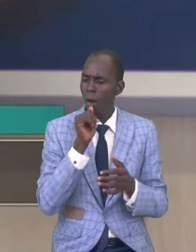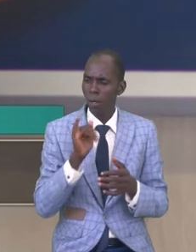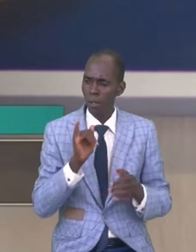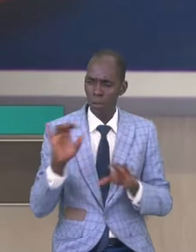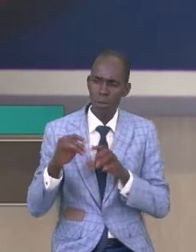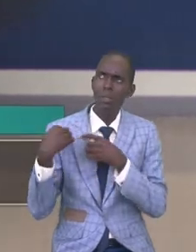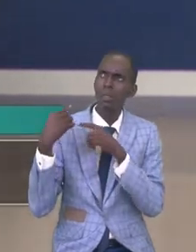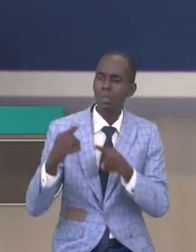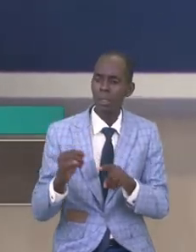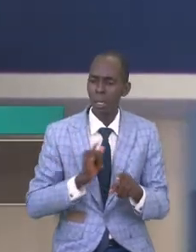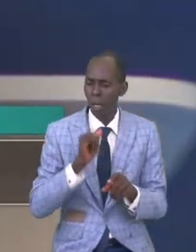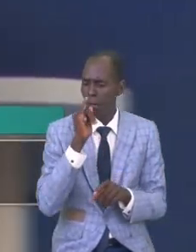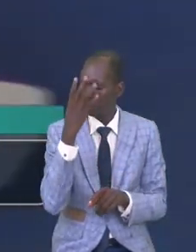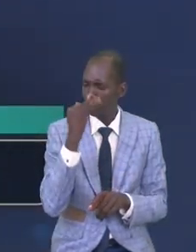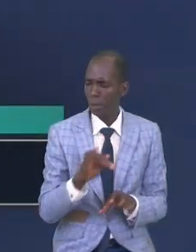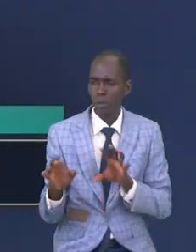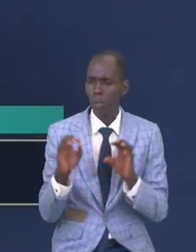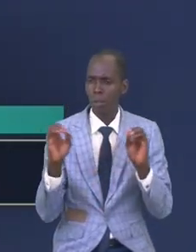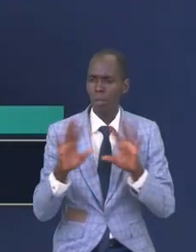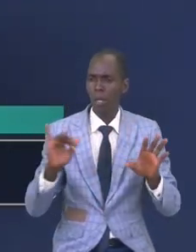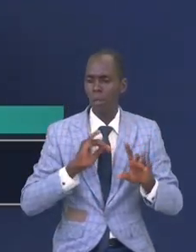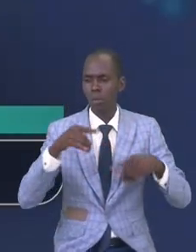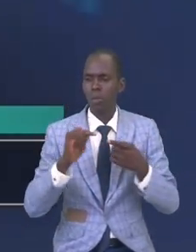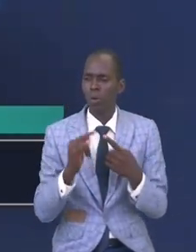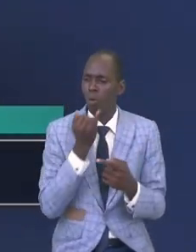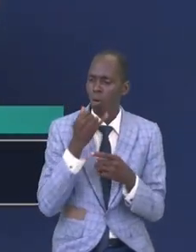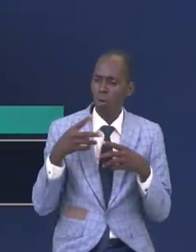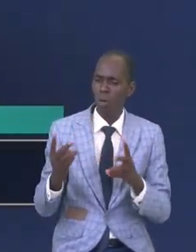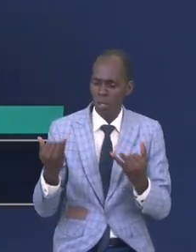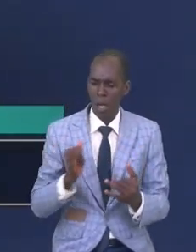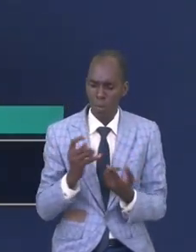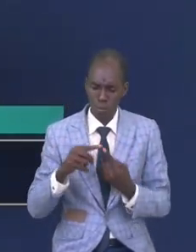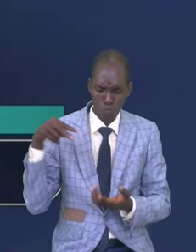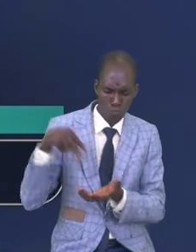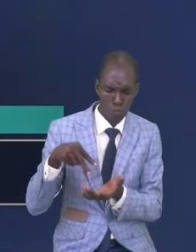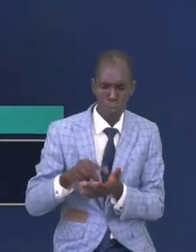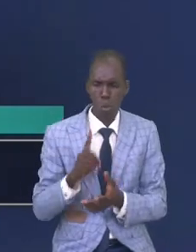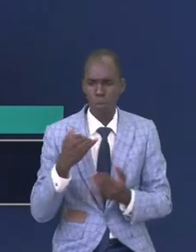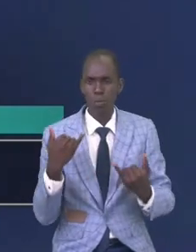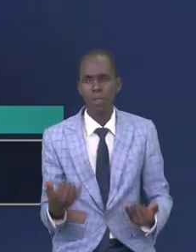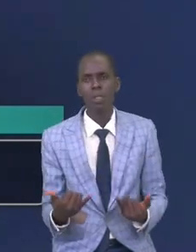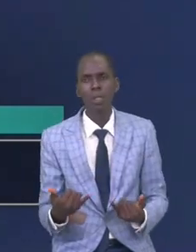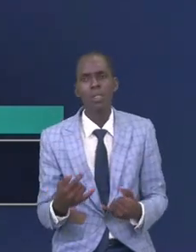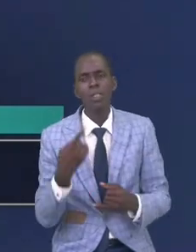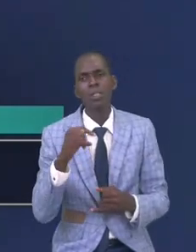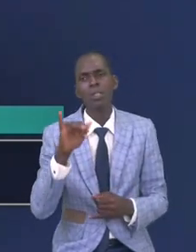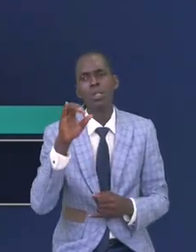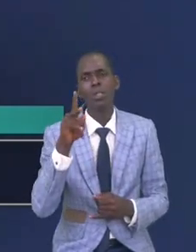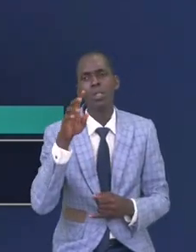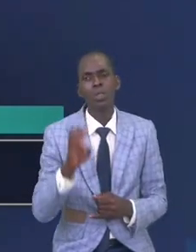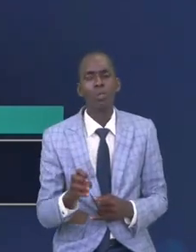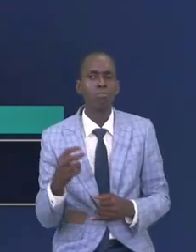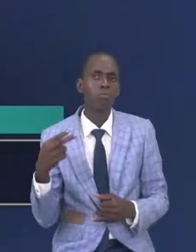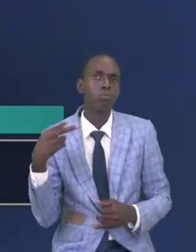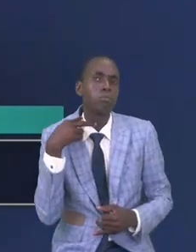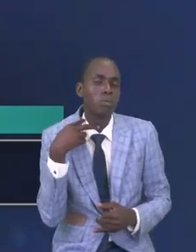doing anything. I've been going the wrong direction. I want to rise up now. The yoke is too tight on